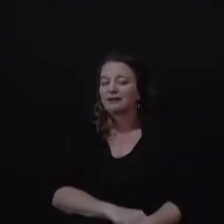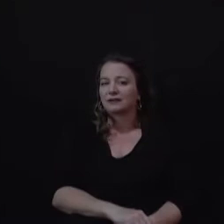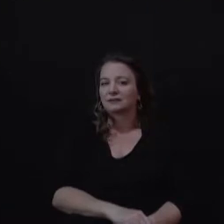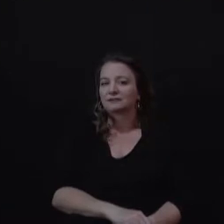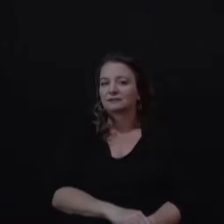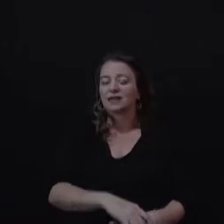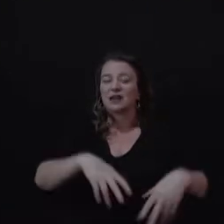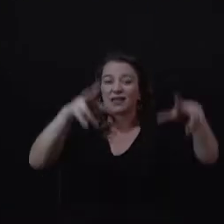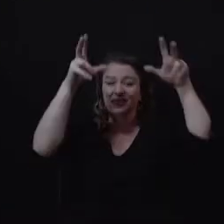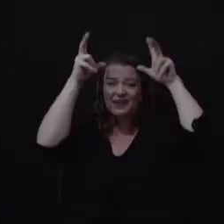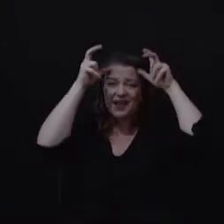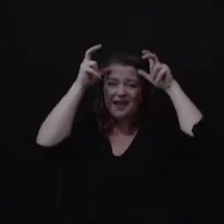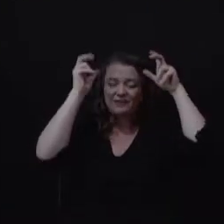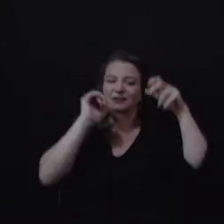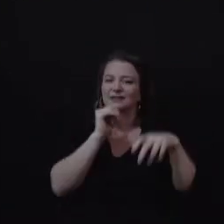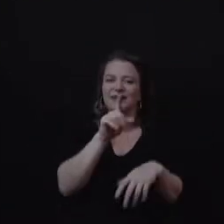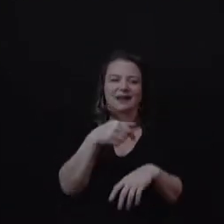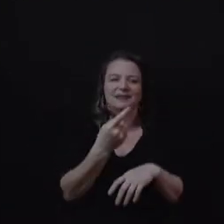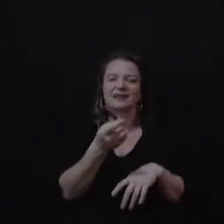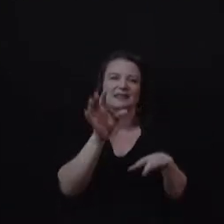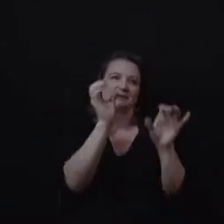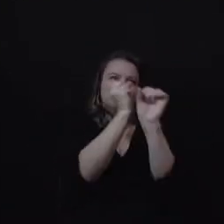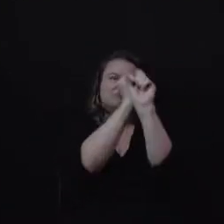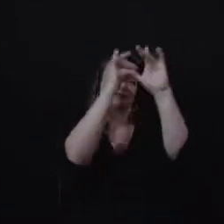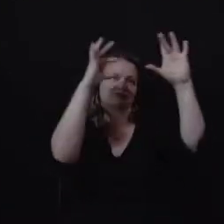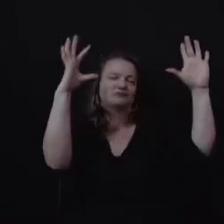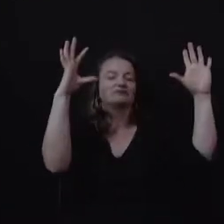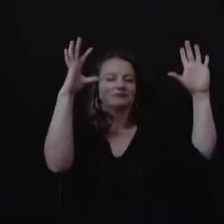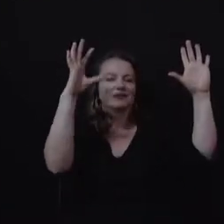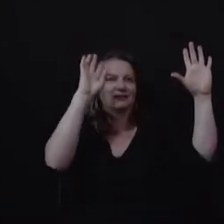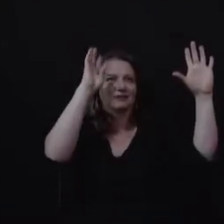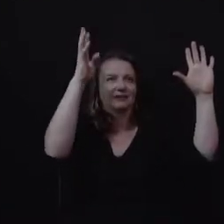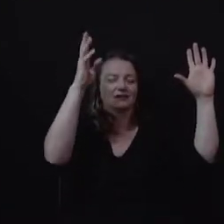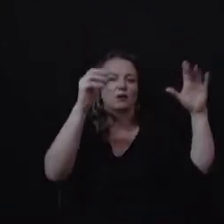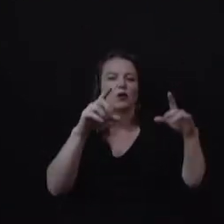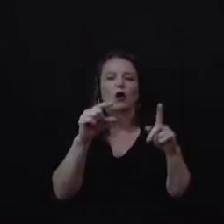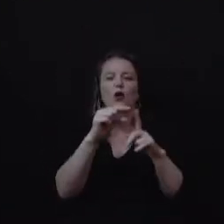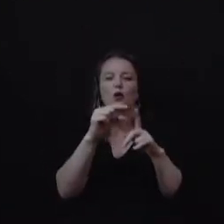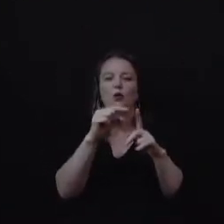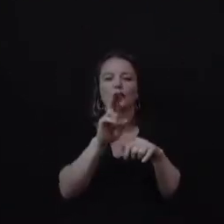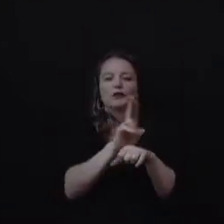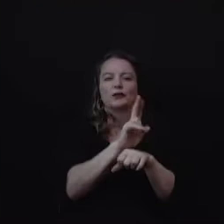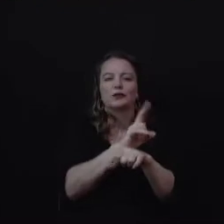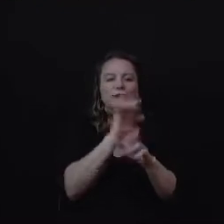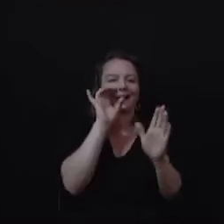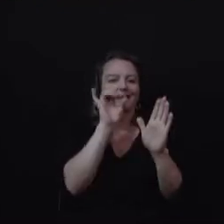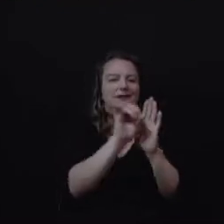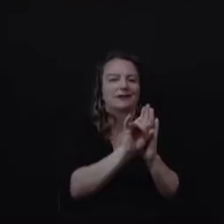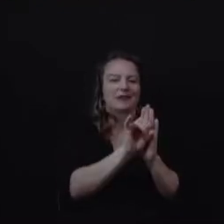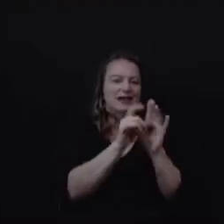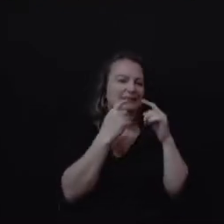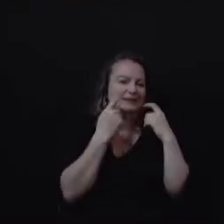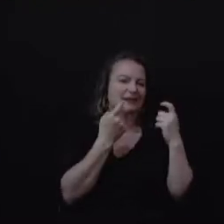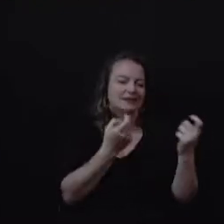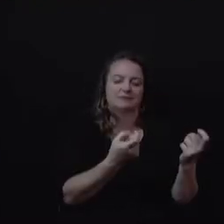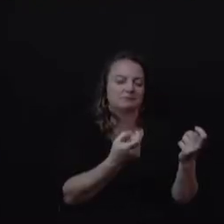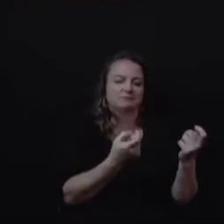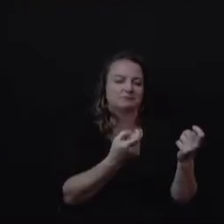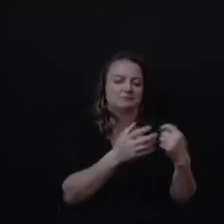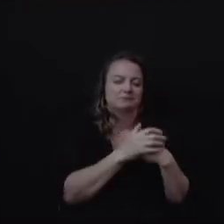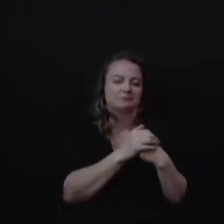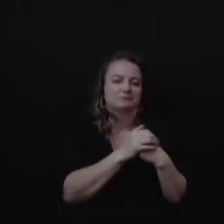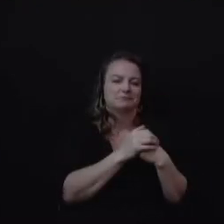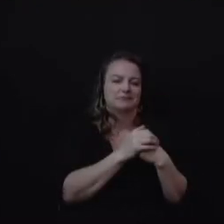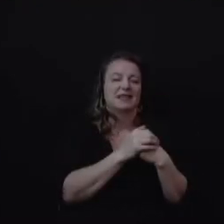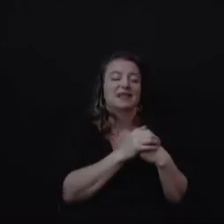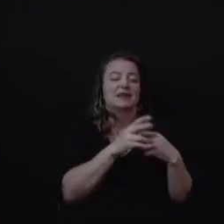The devil is not just a figment of our imagination or a term used to identify sin. They